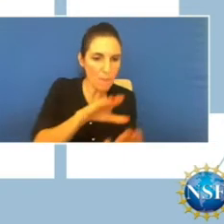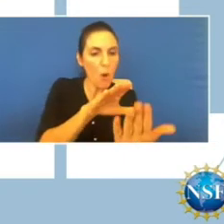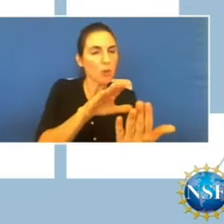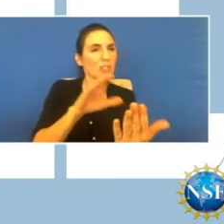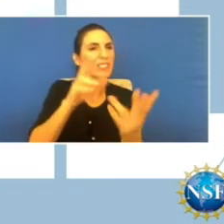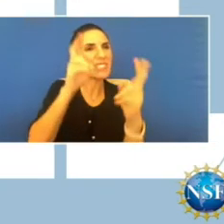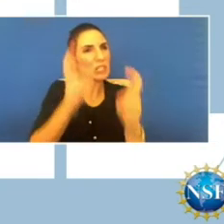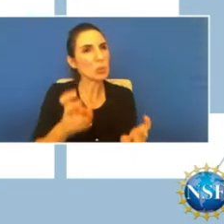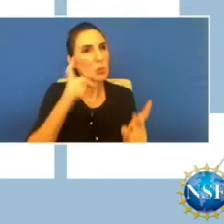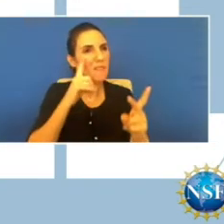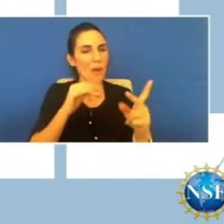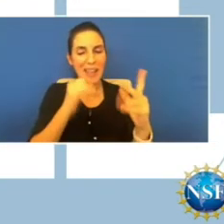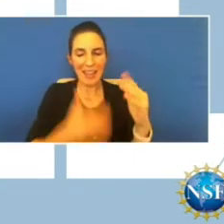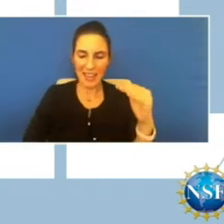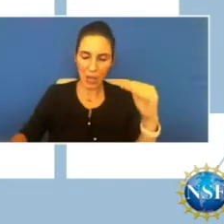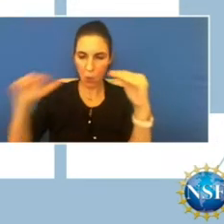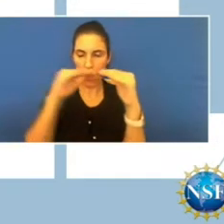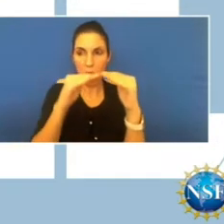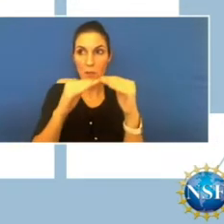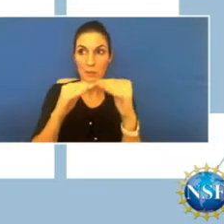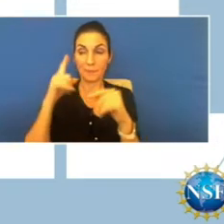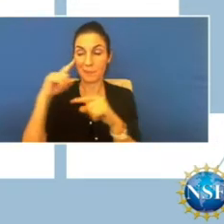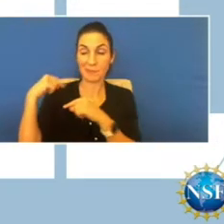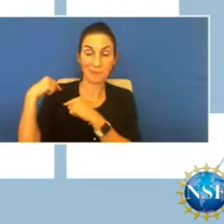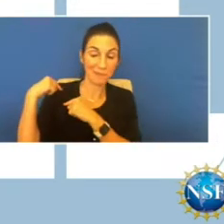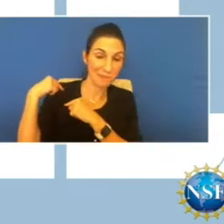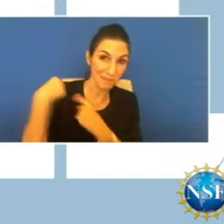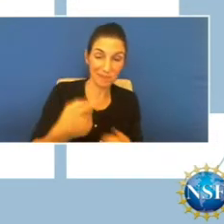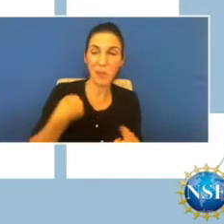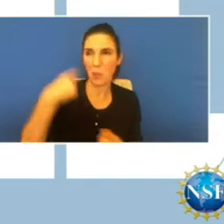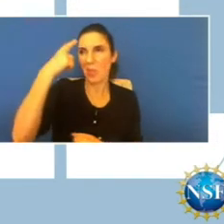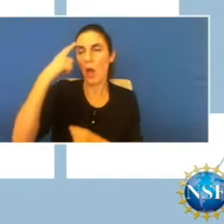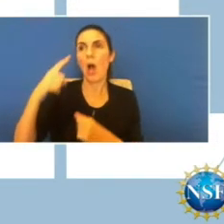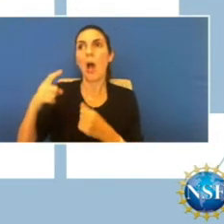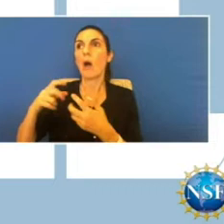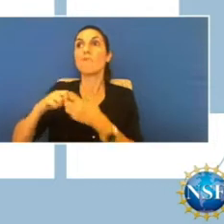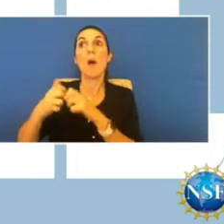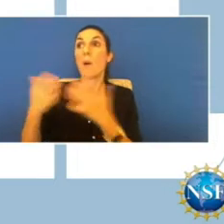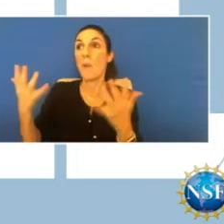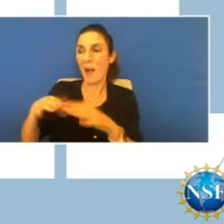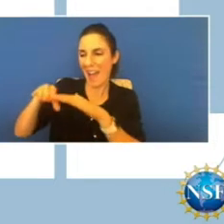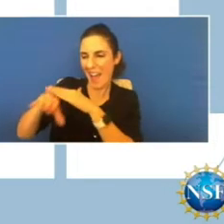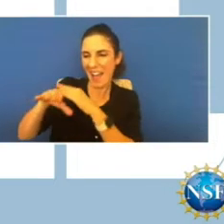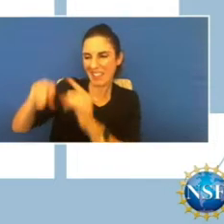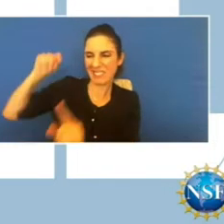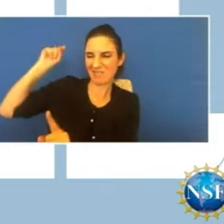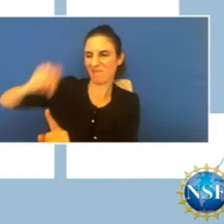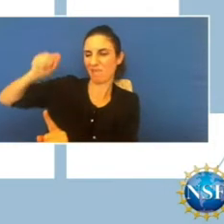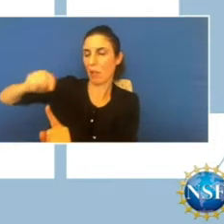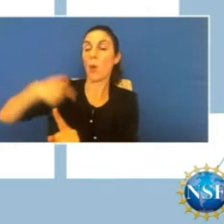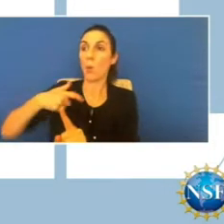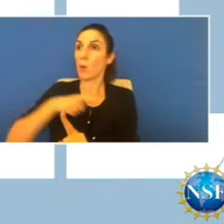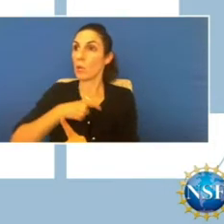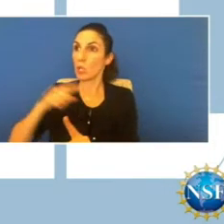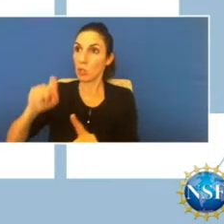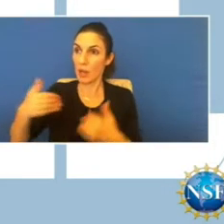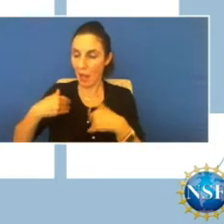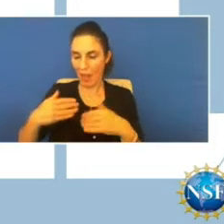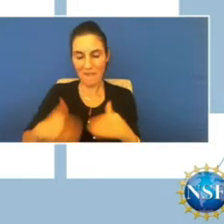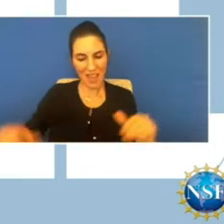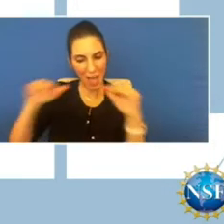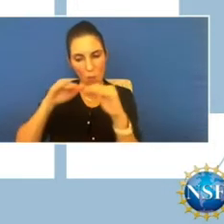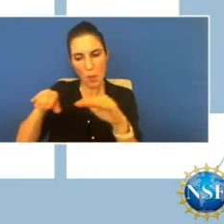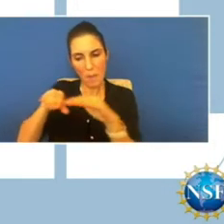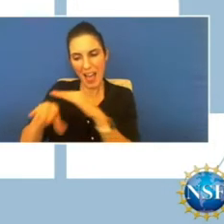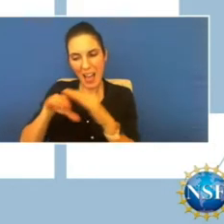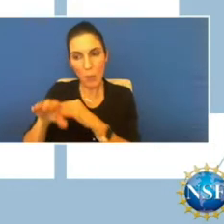That for a long time we thought the problem was access, right? And there should be equitable access to things as they are.